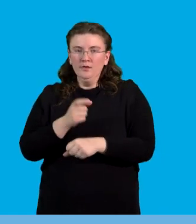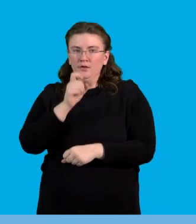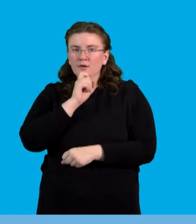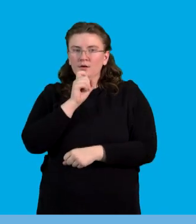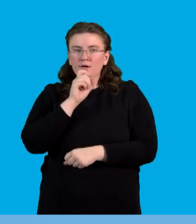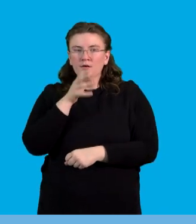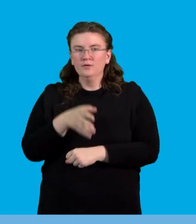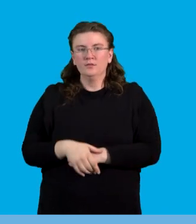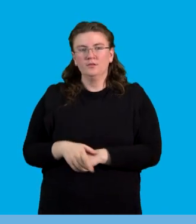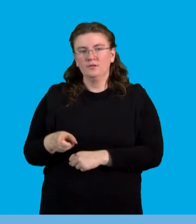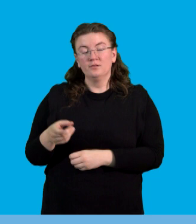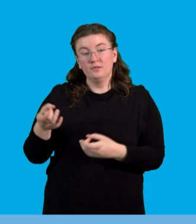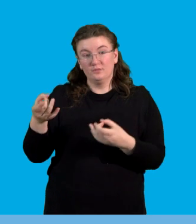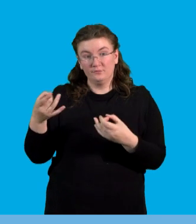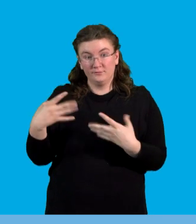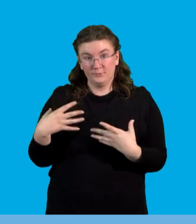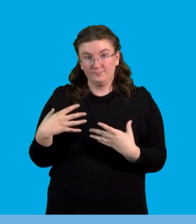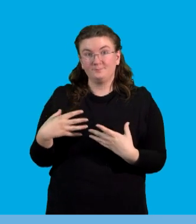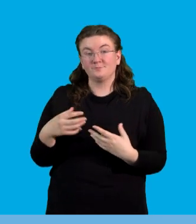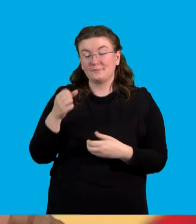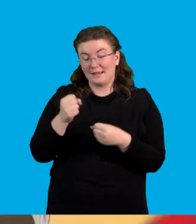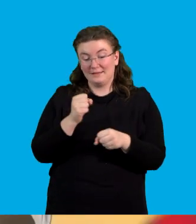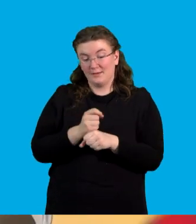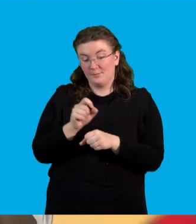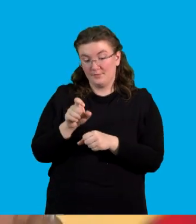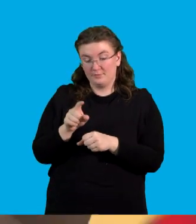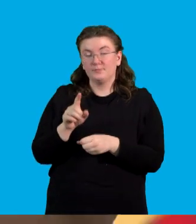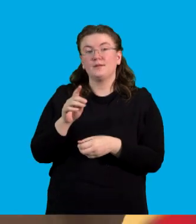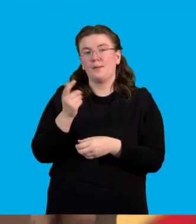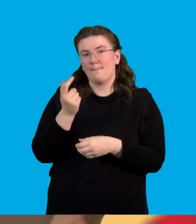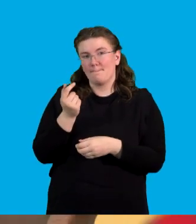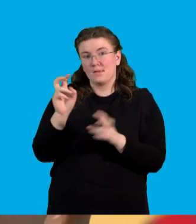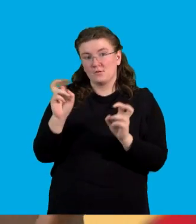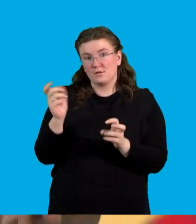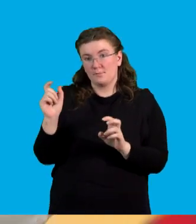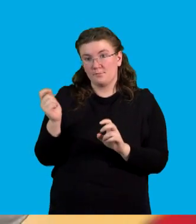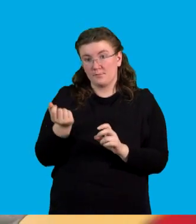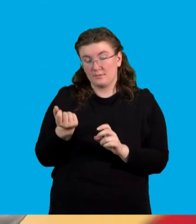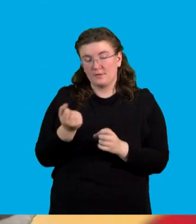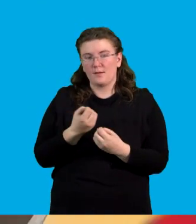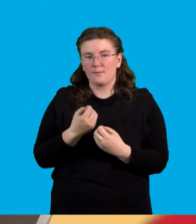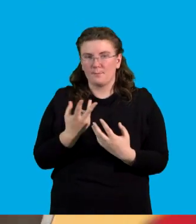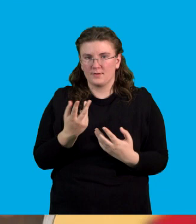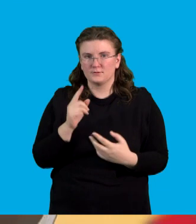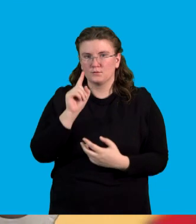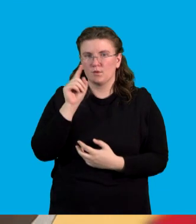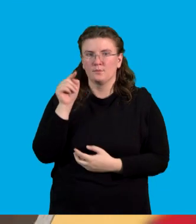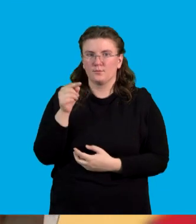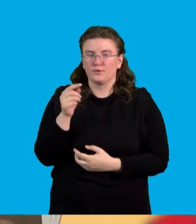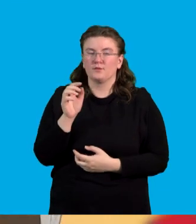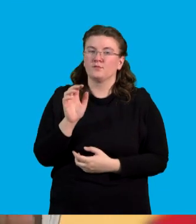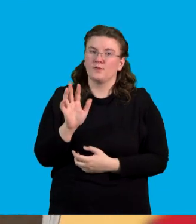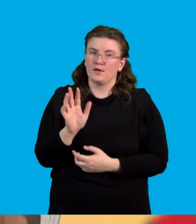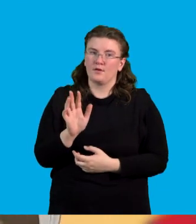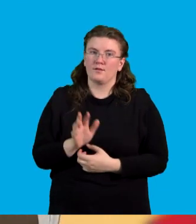2 hours, and we are told that the tariff for that particular year or for that particular month in that particular location is